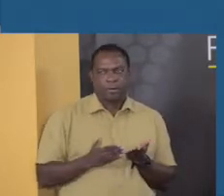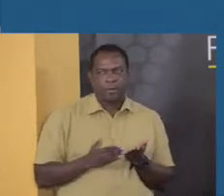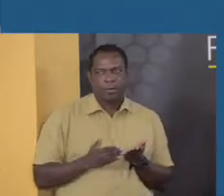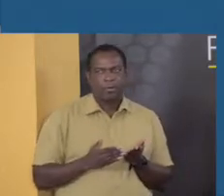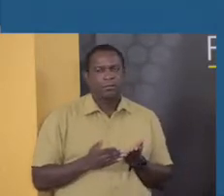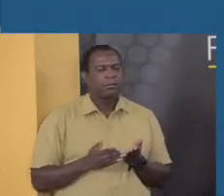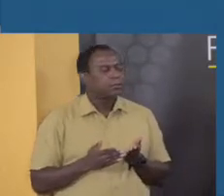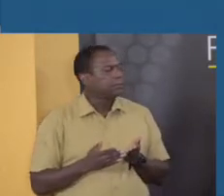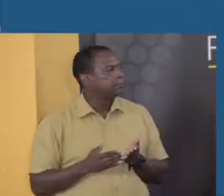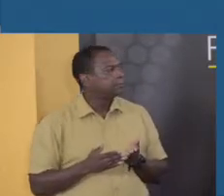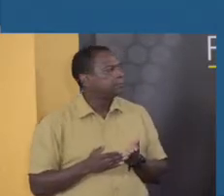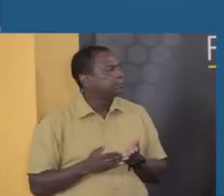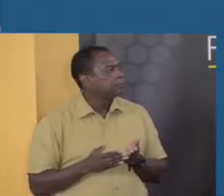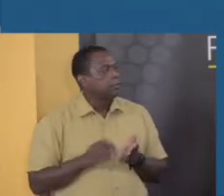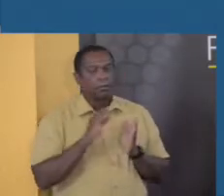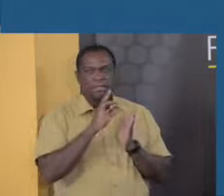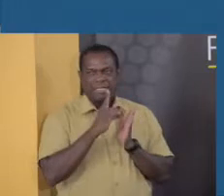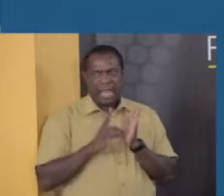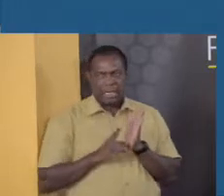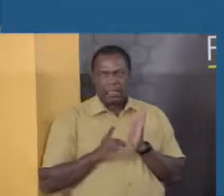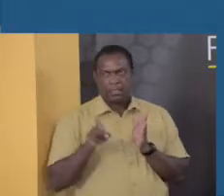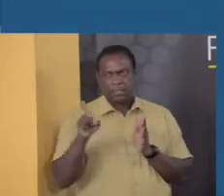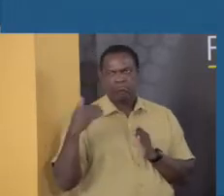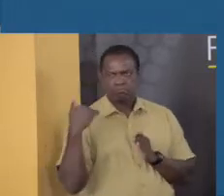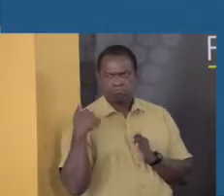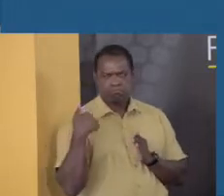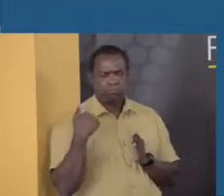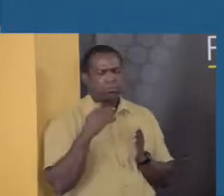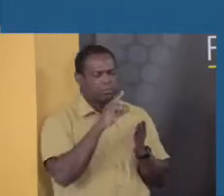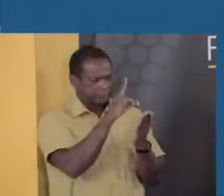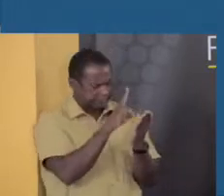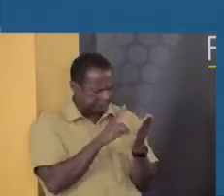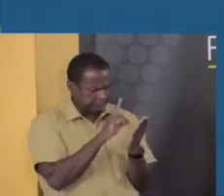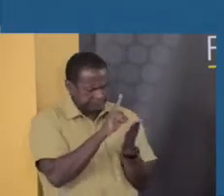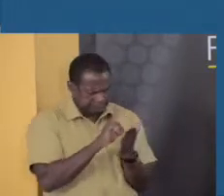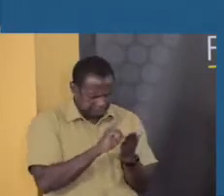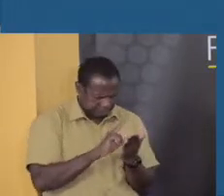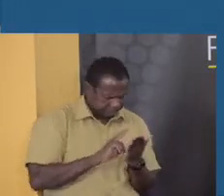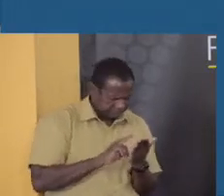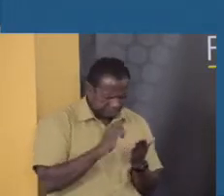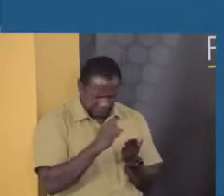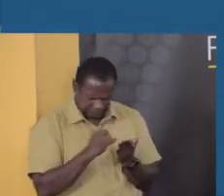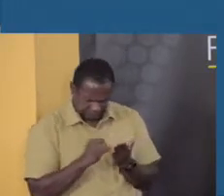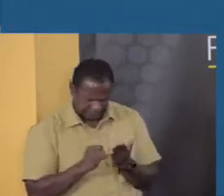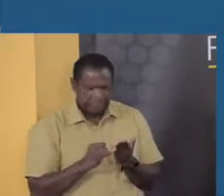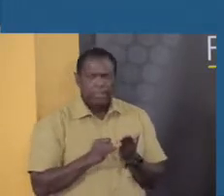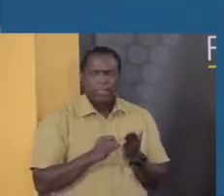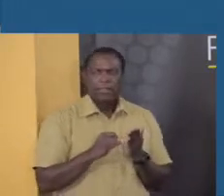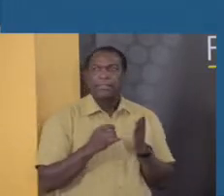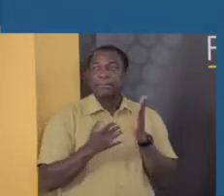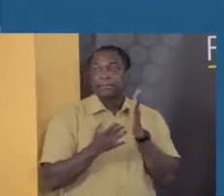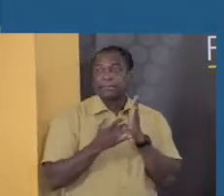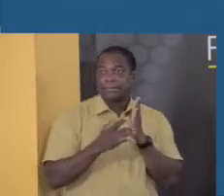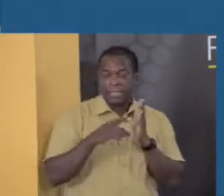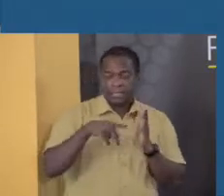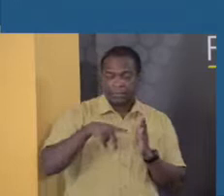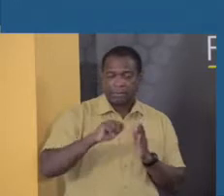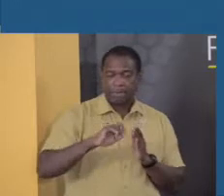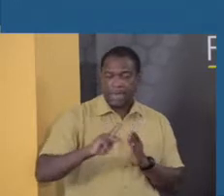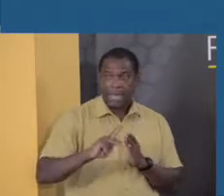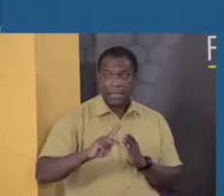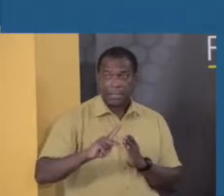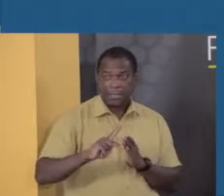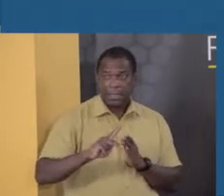basically the CAD tech pack, the patterns and all of those things which we will talk about. And at the